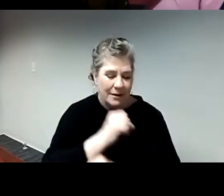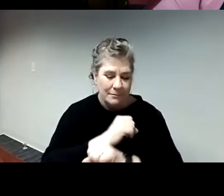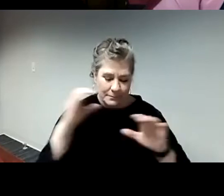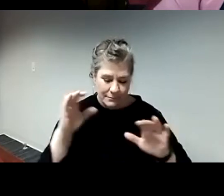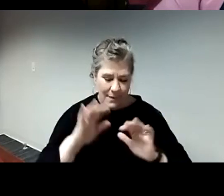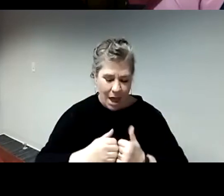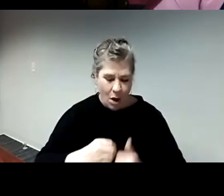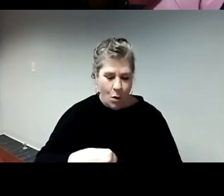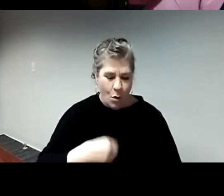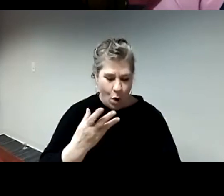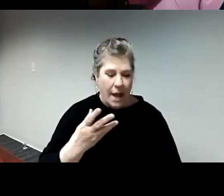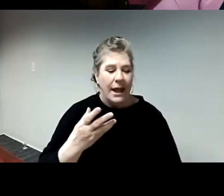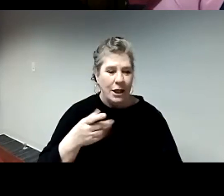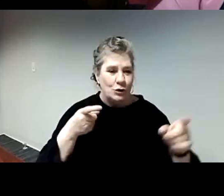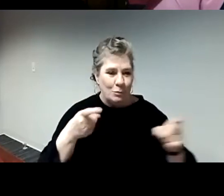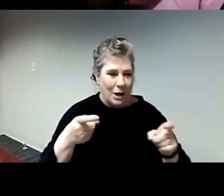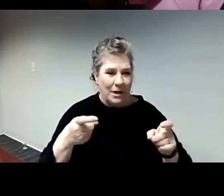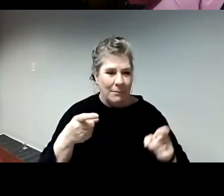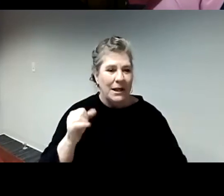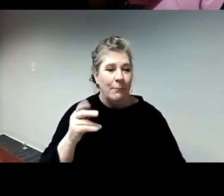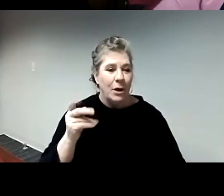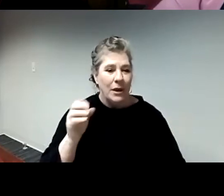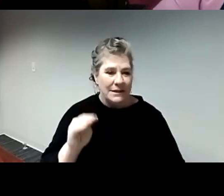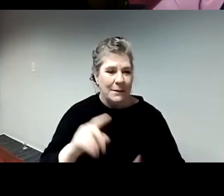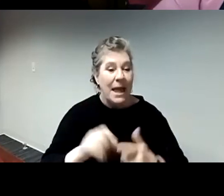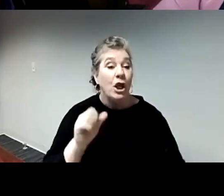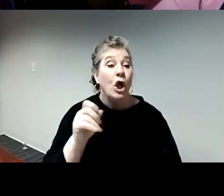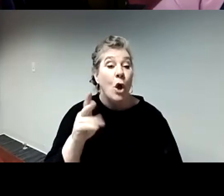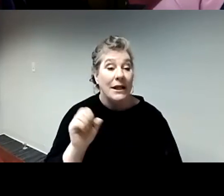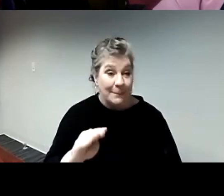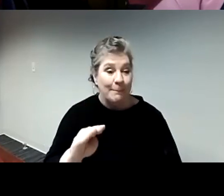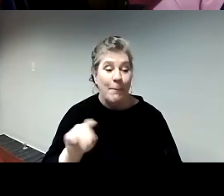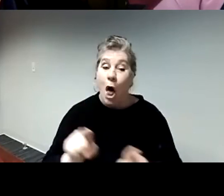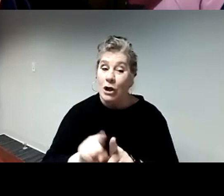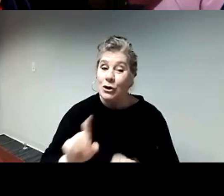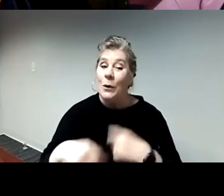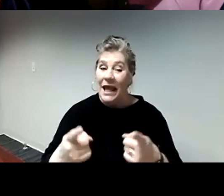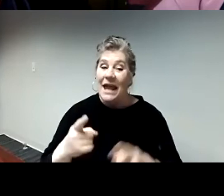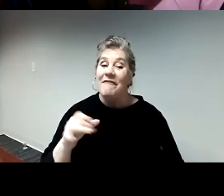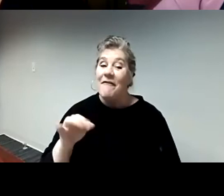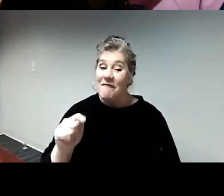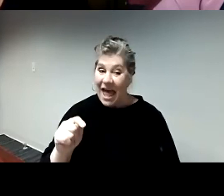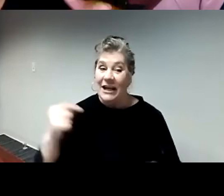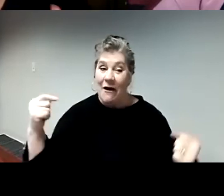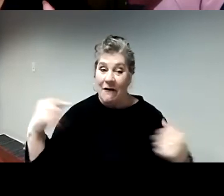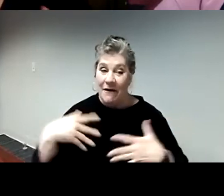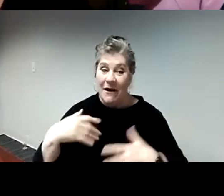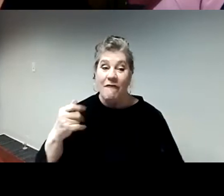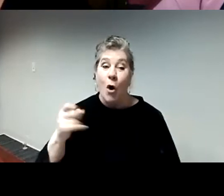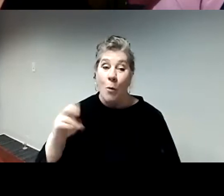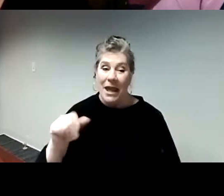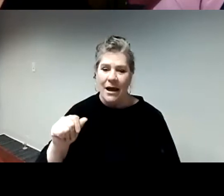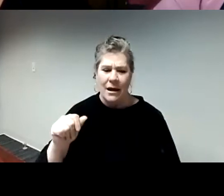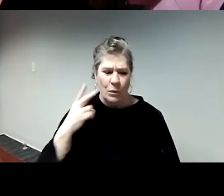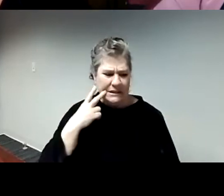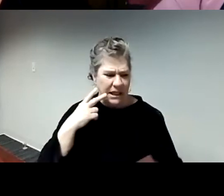white supremacy and imperialism and colonialism is also what gave rise to fat phobia, then we can see how these two